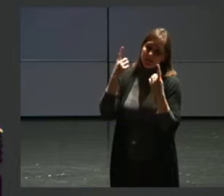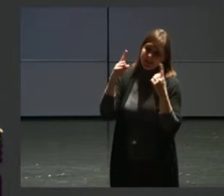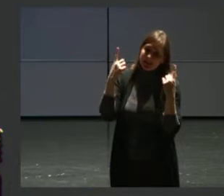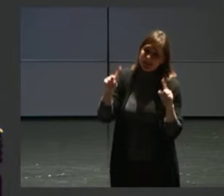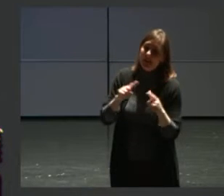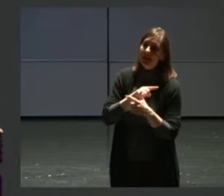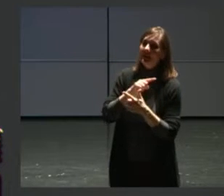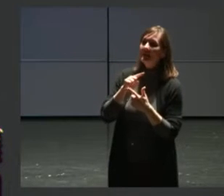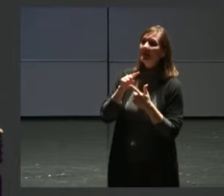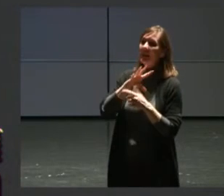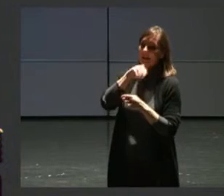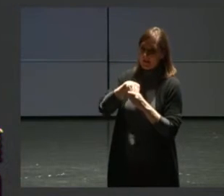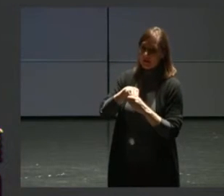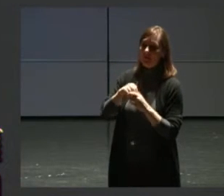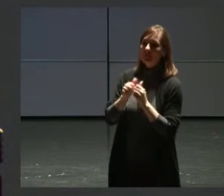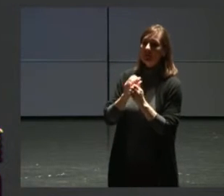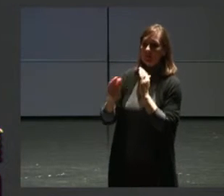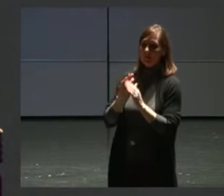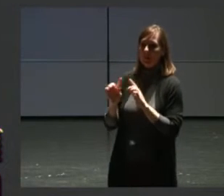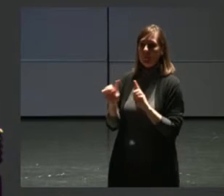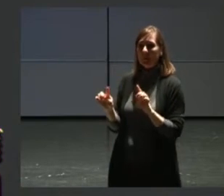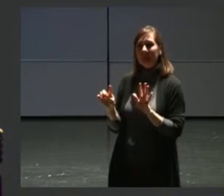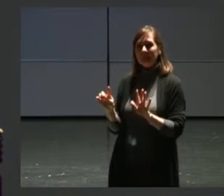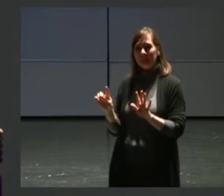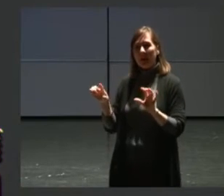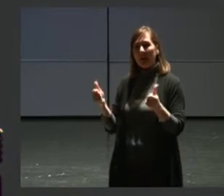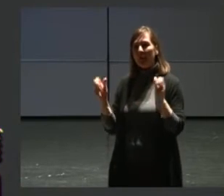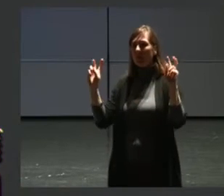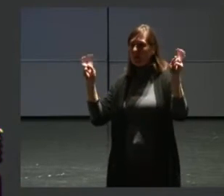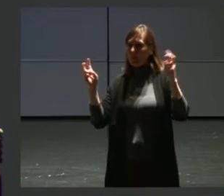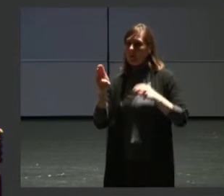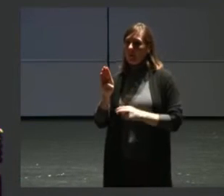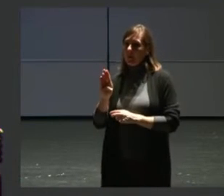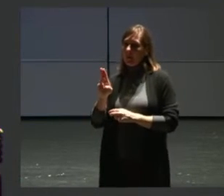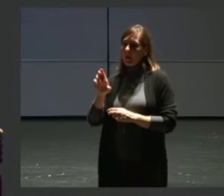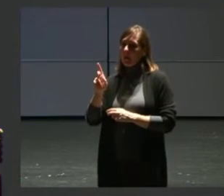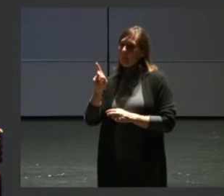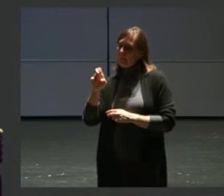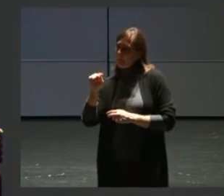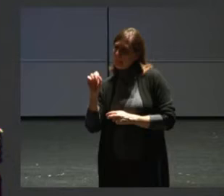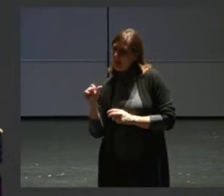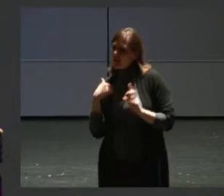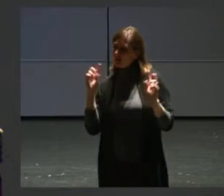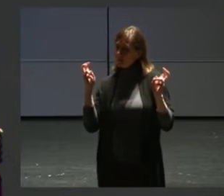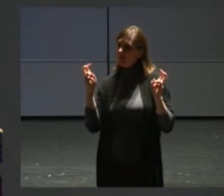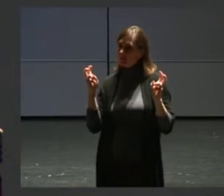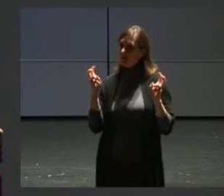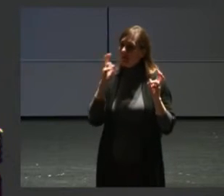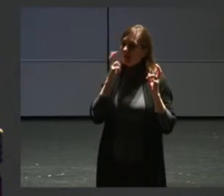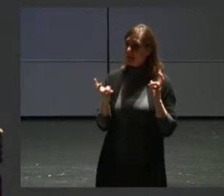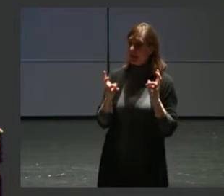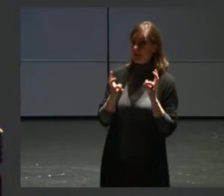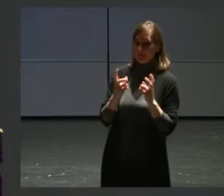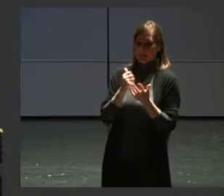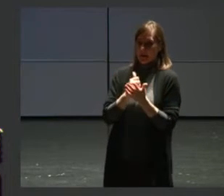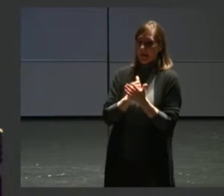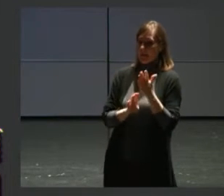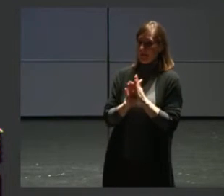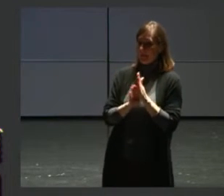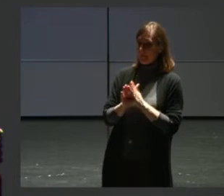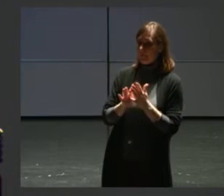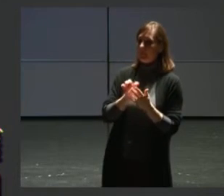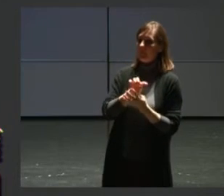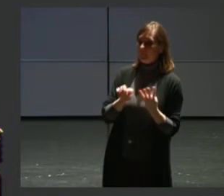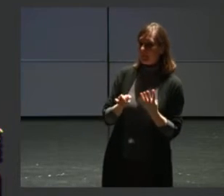engagement. But there's buckets that I consider to be critically important to enable that. And that's what you see at the bottom of this slide, the funding and